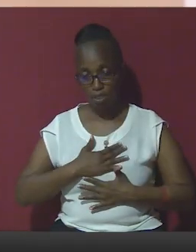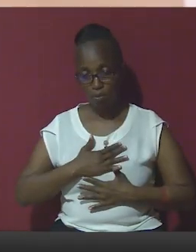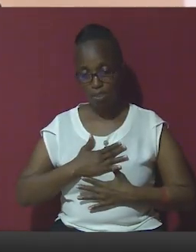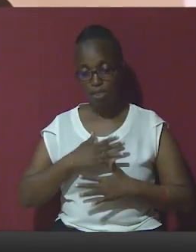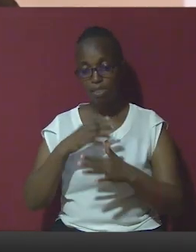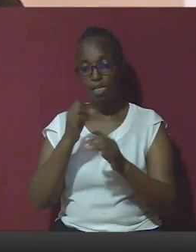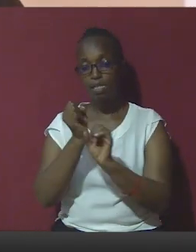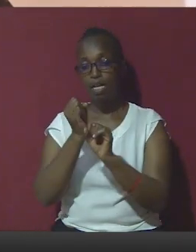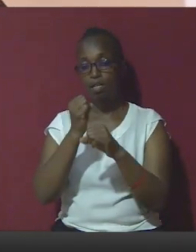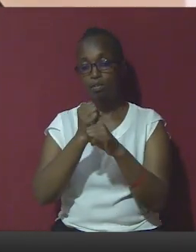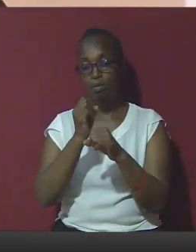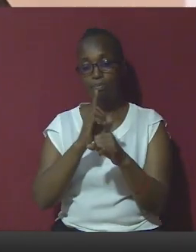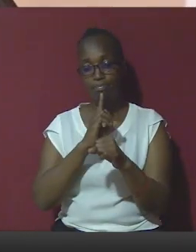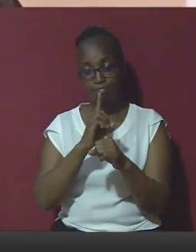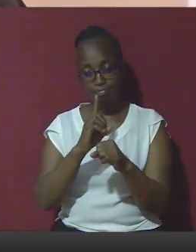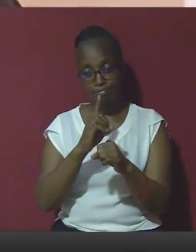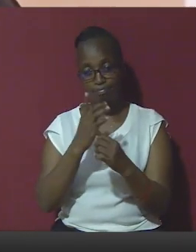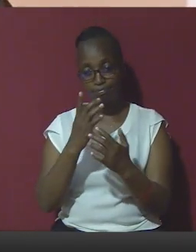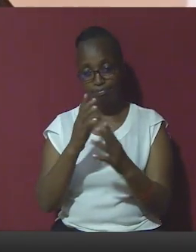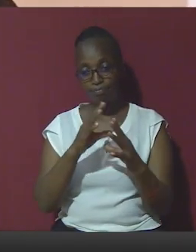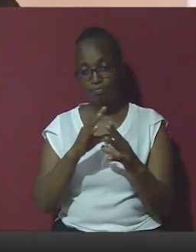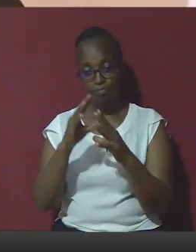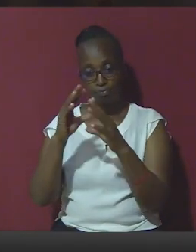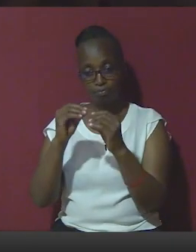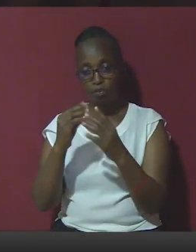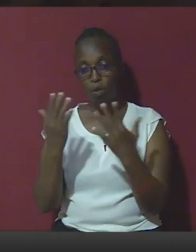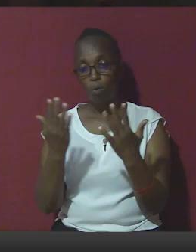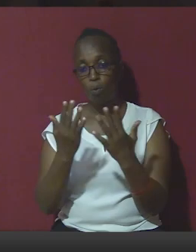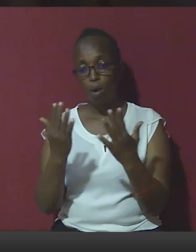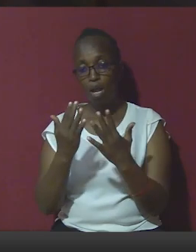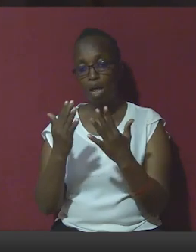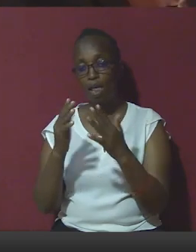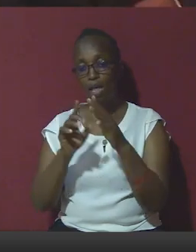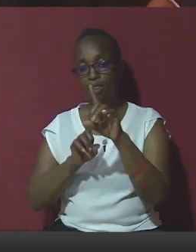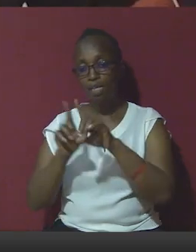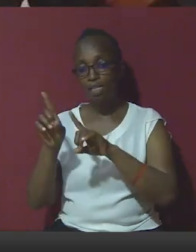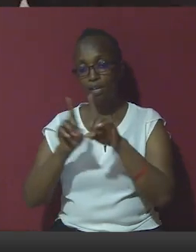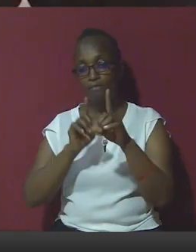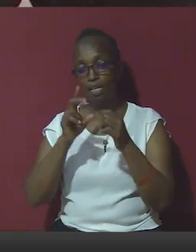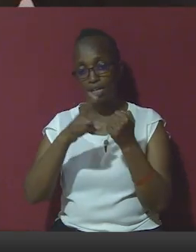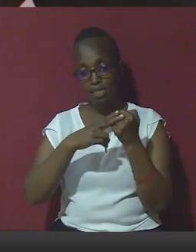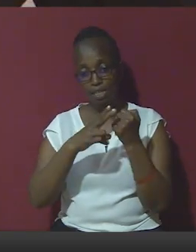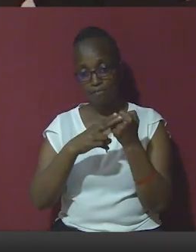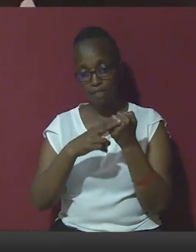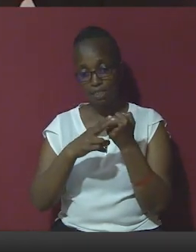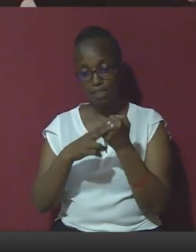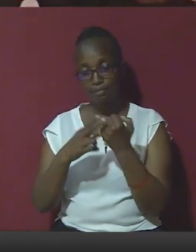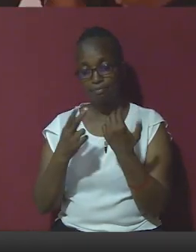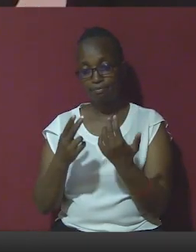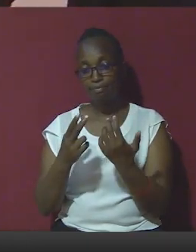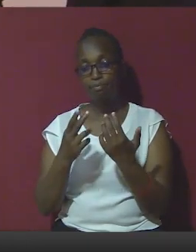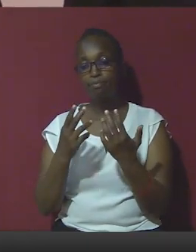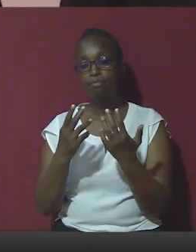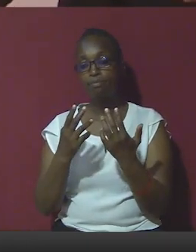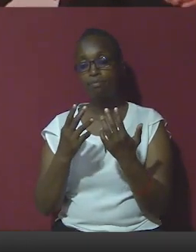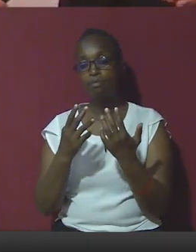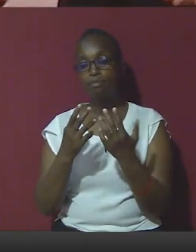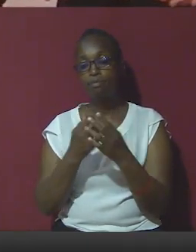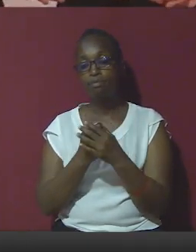how do we control that and ensure that we go to the next level? When the Safari Sevens, when the Macha,